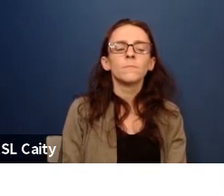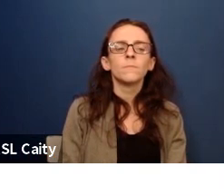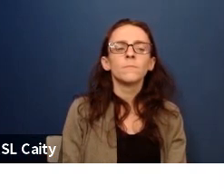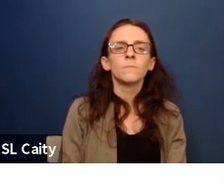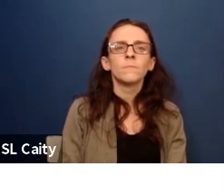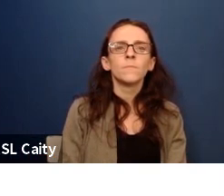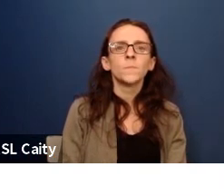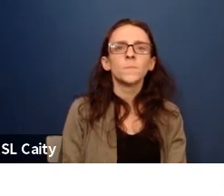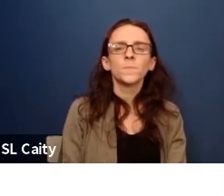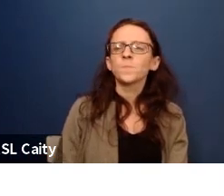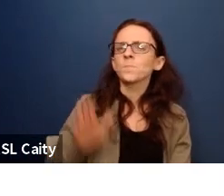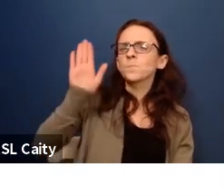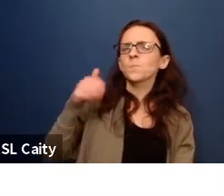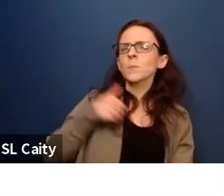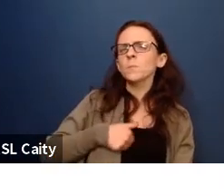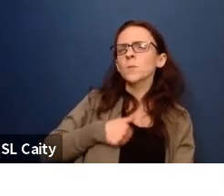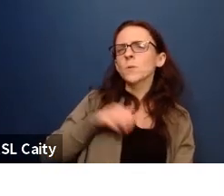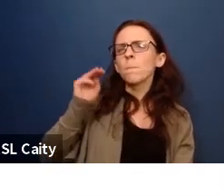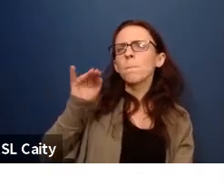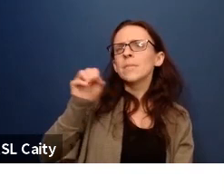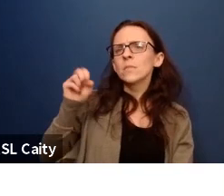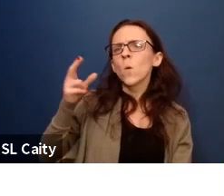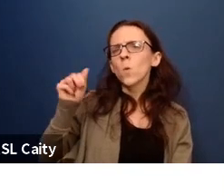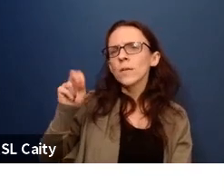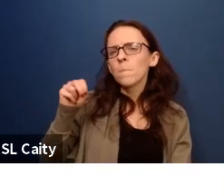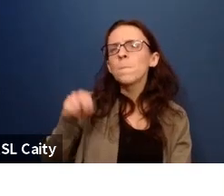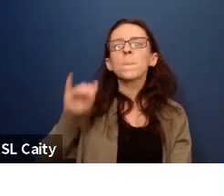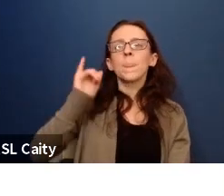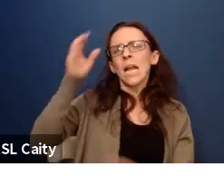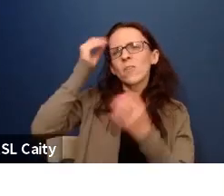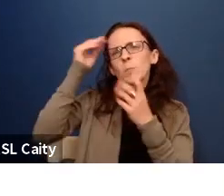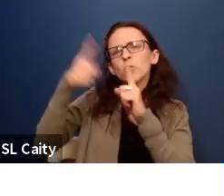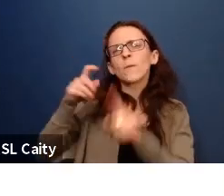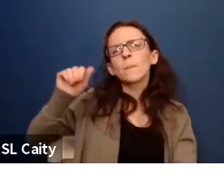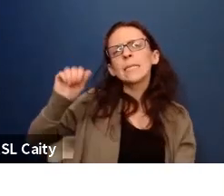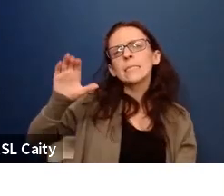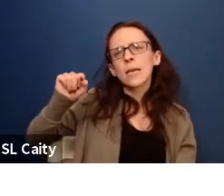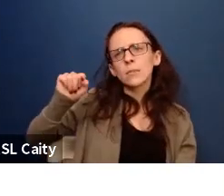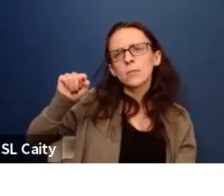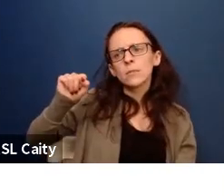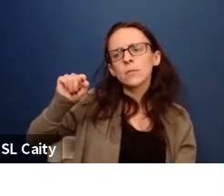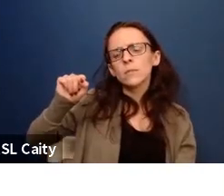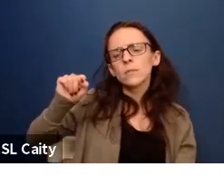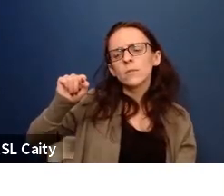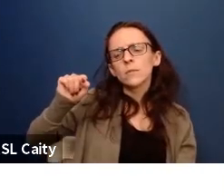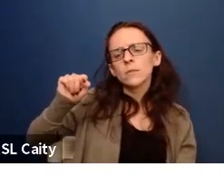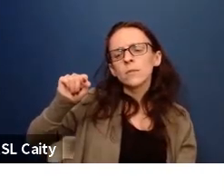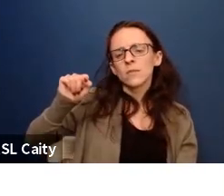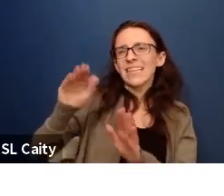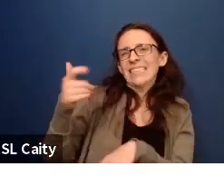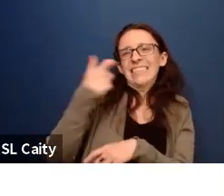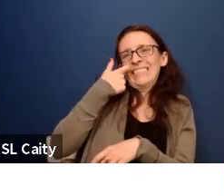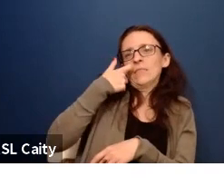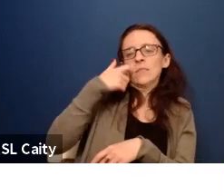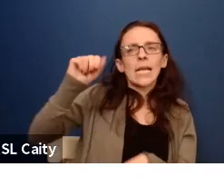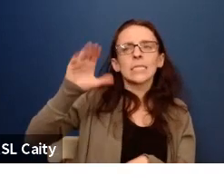And I'm sorry, Ms. Hogan, the ACS data is available the most recent ACS data